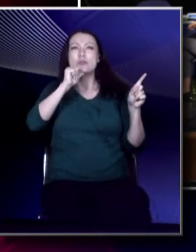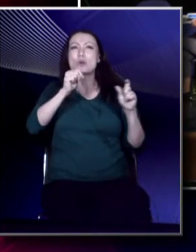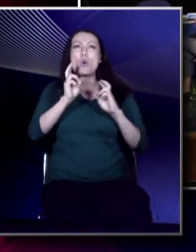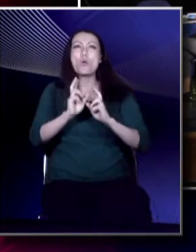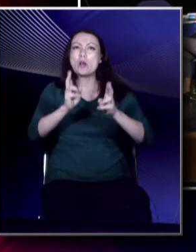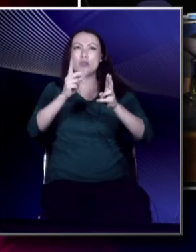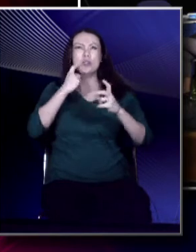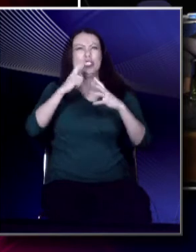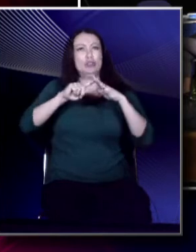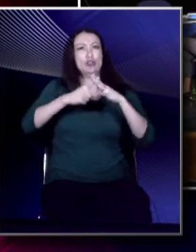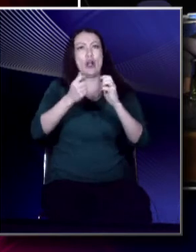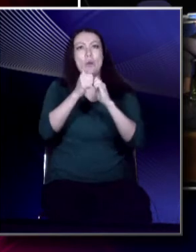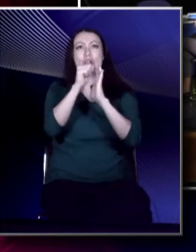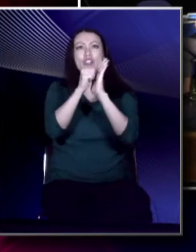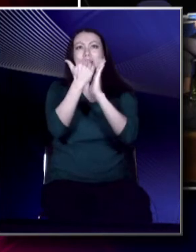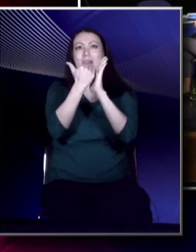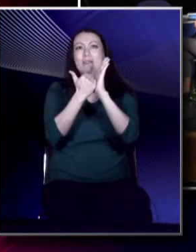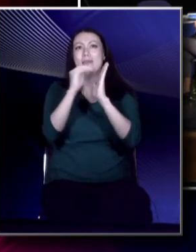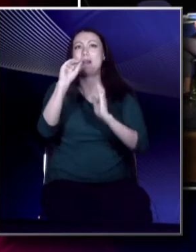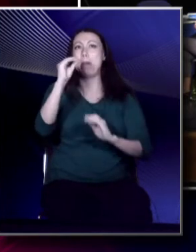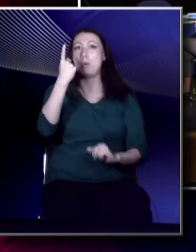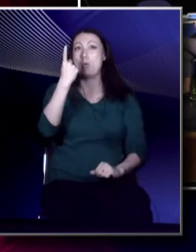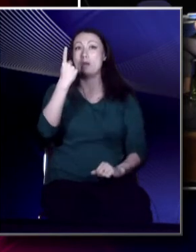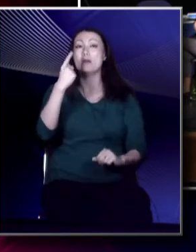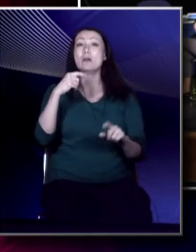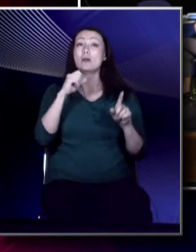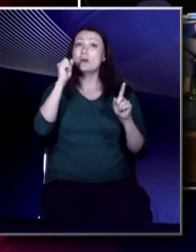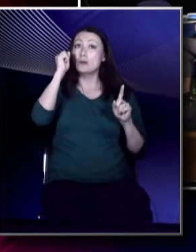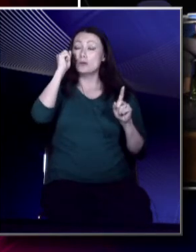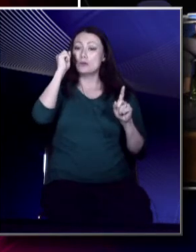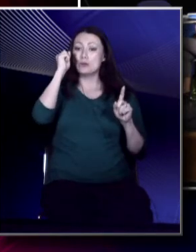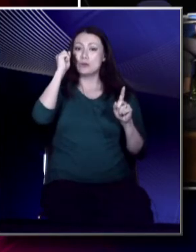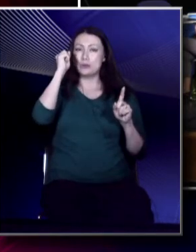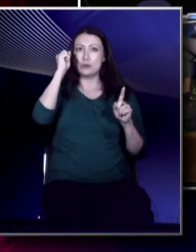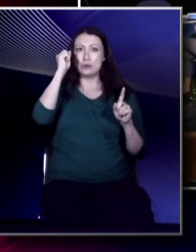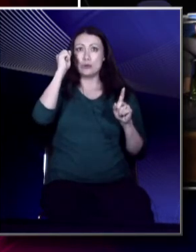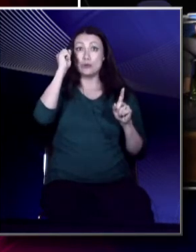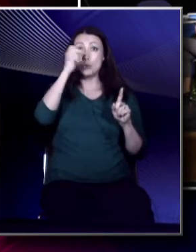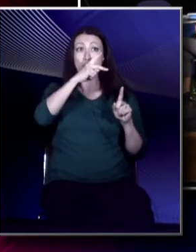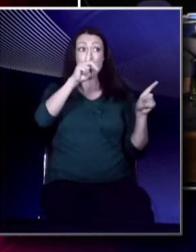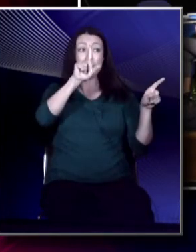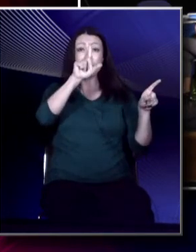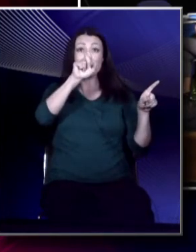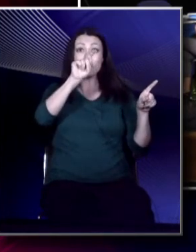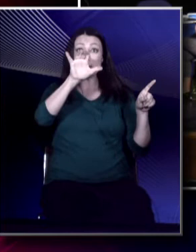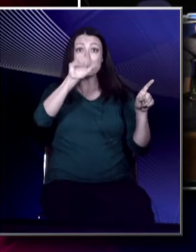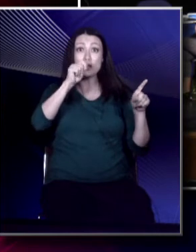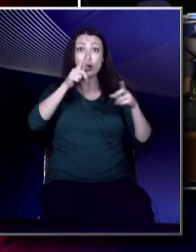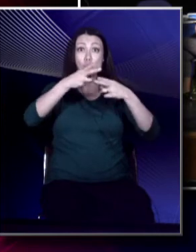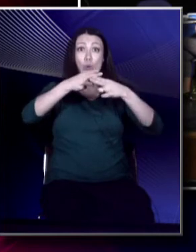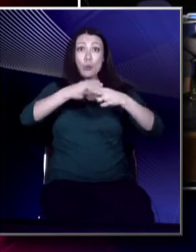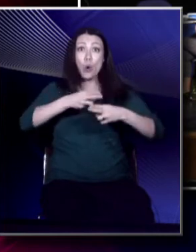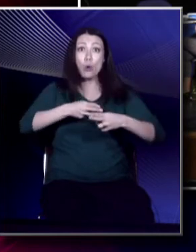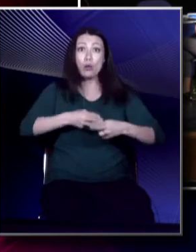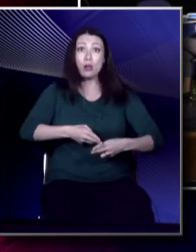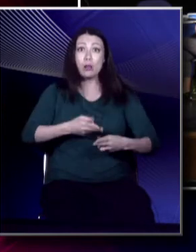1. Perfect timing. Okay, but okay, will Leticia do the roll then?